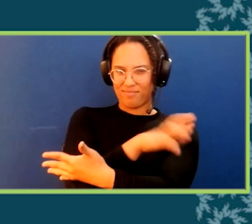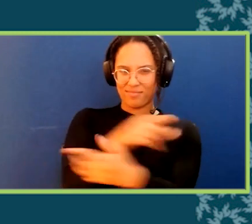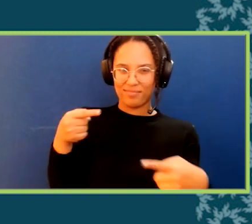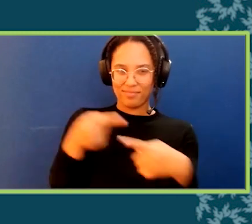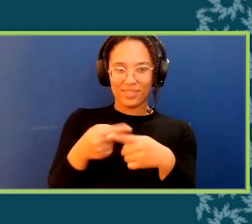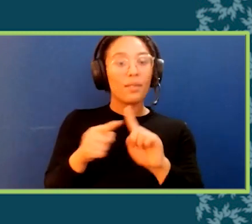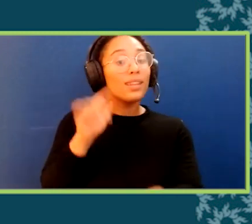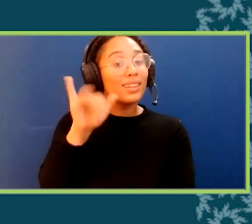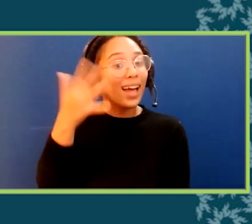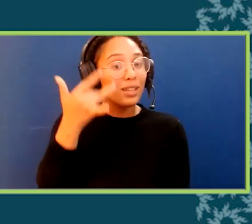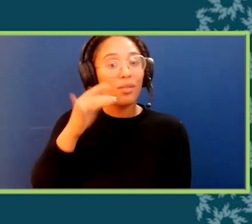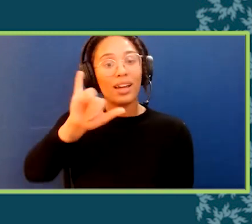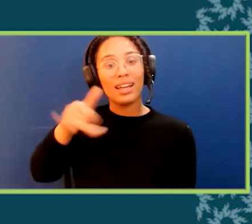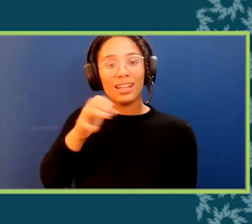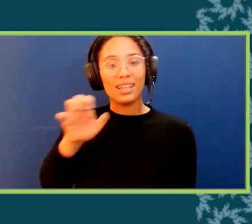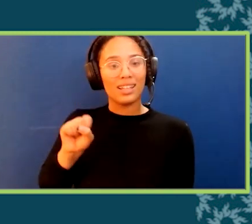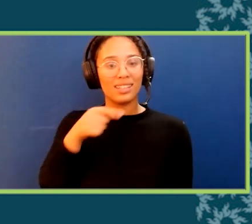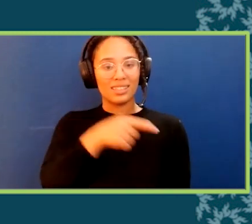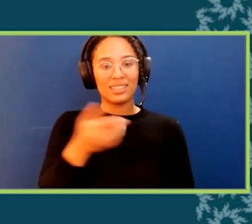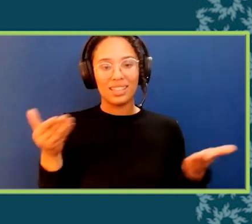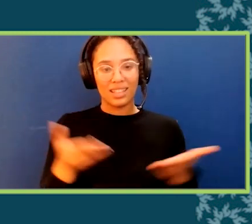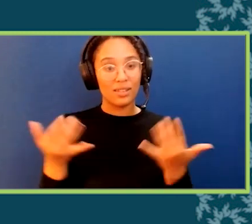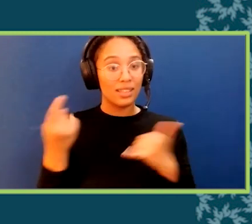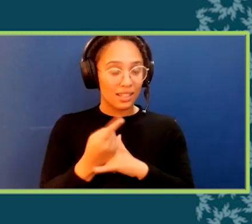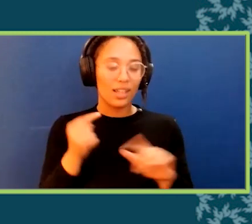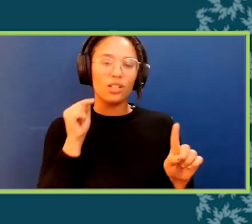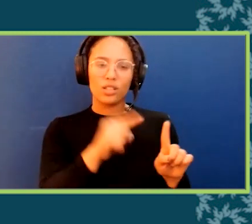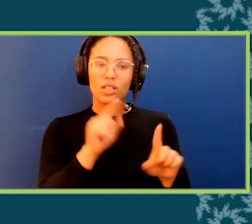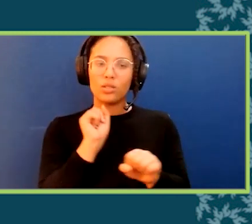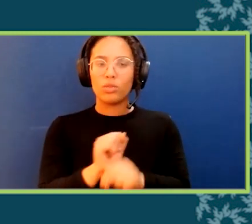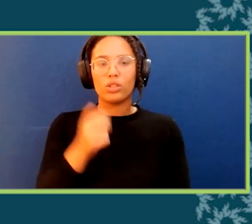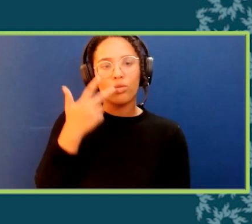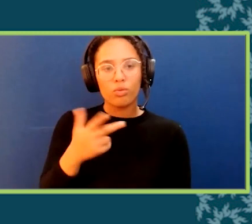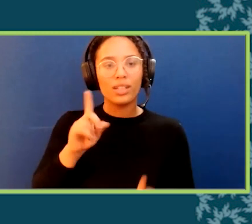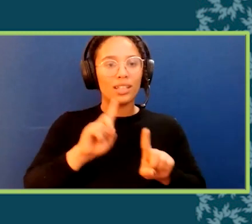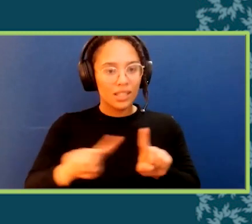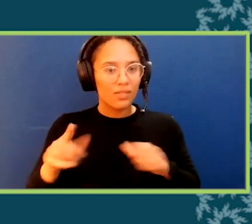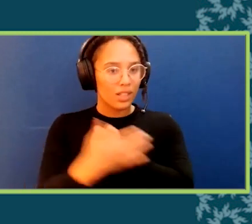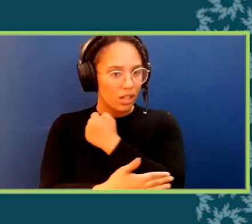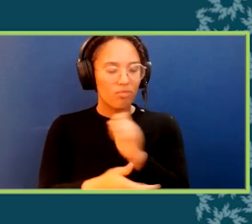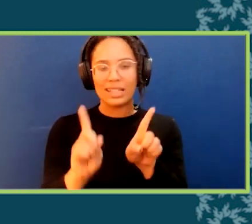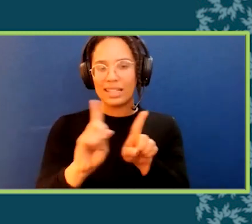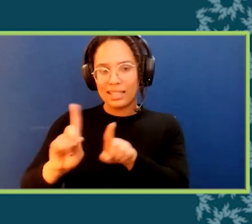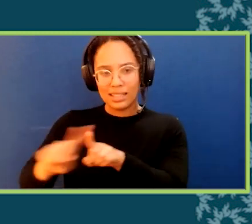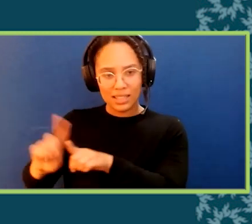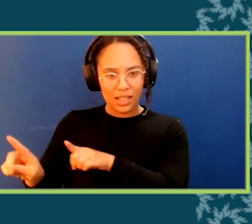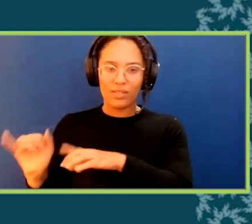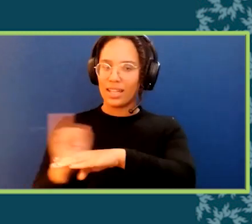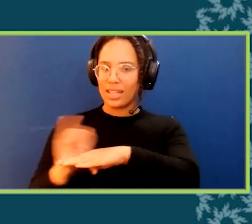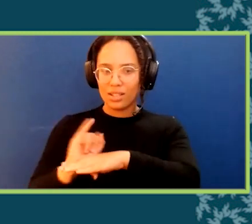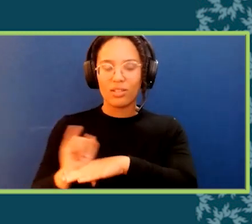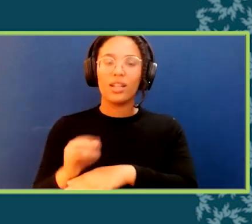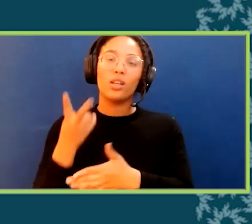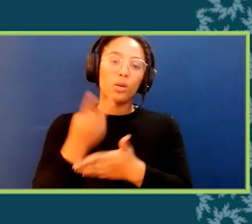here today. Jess has worked in 3 different countries across 6 industries as both a solo HR department